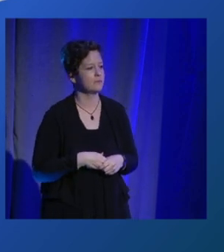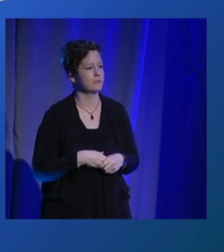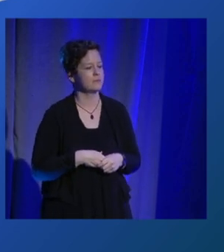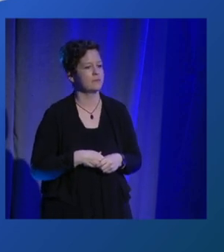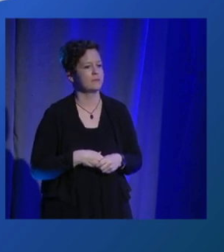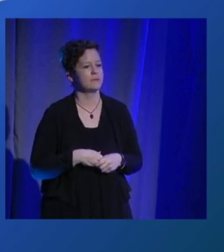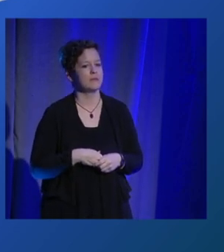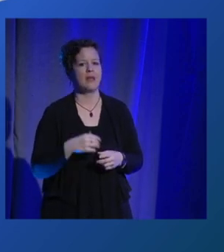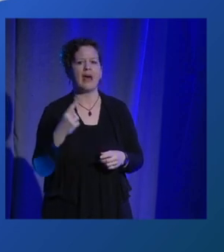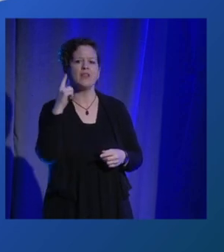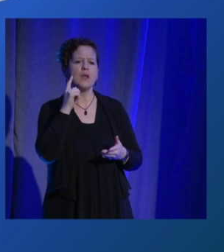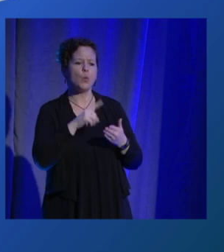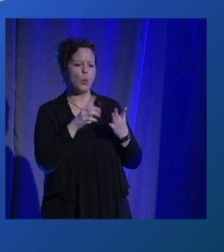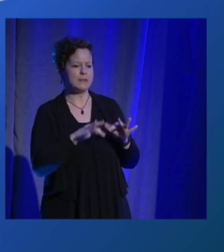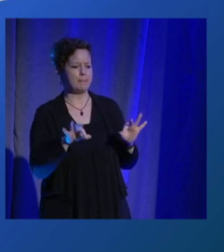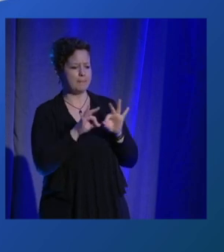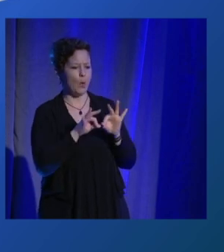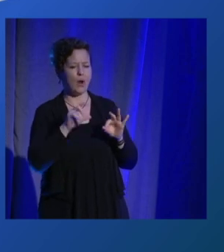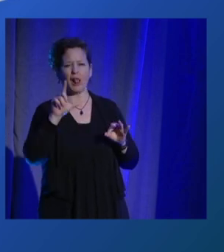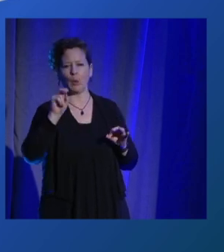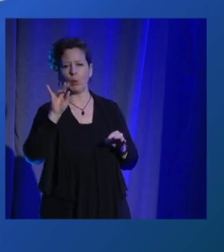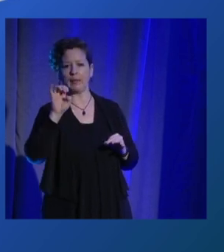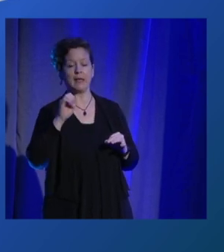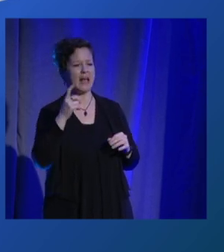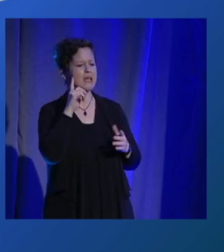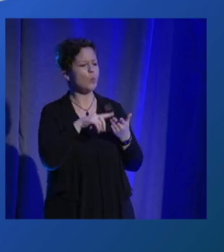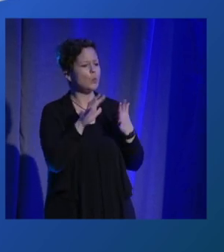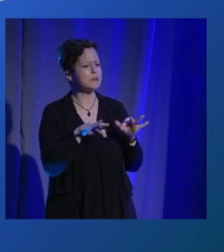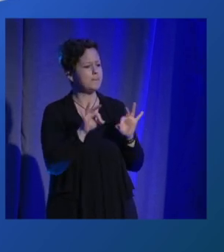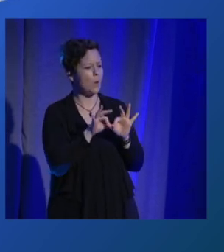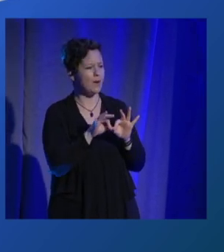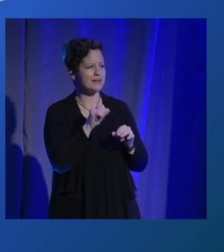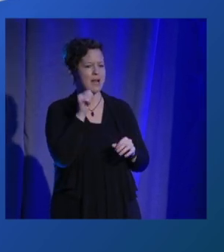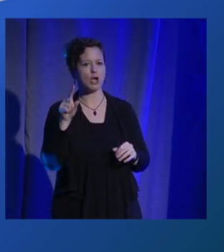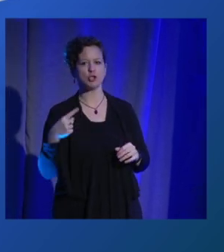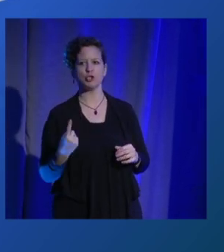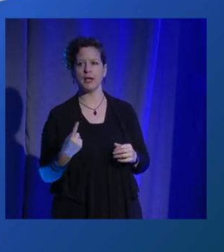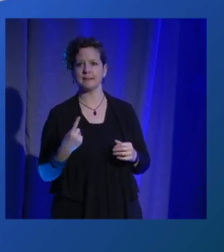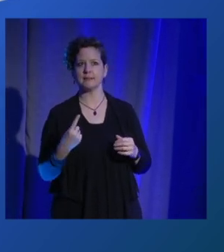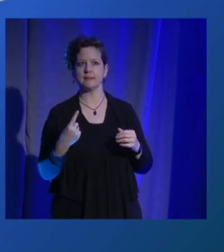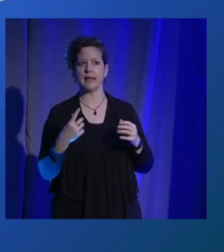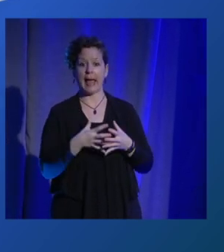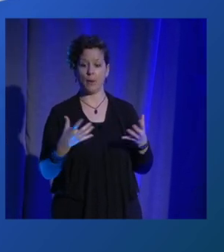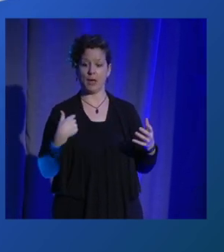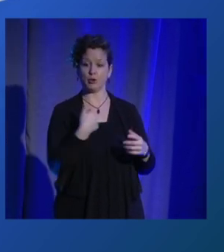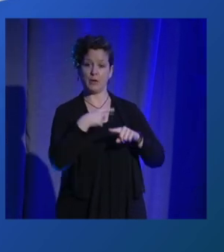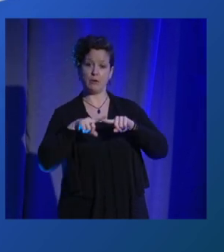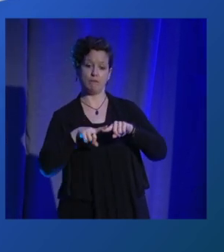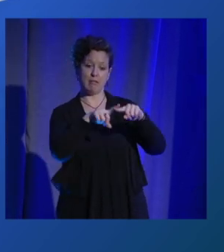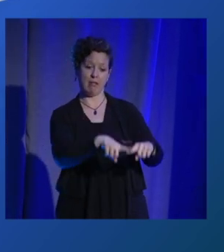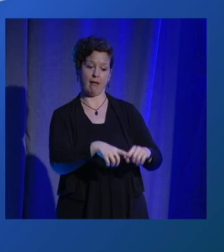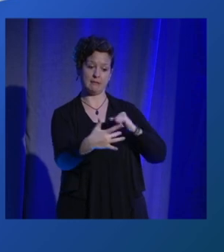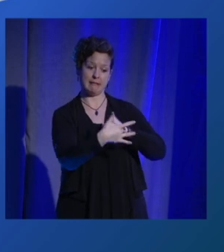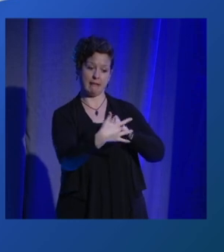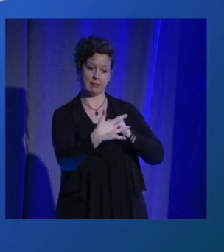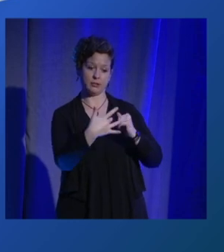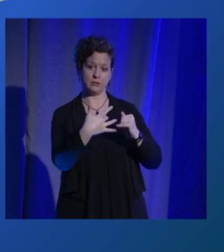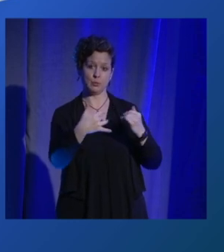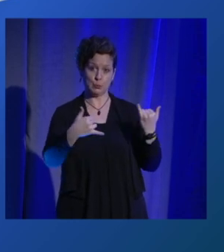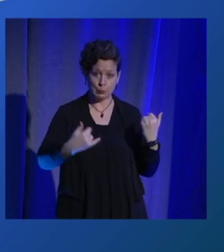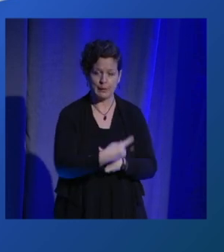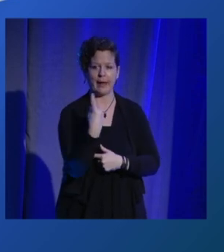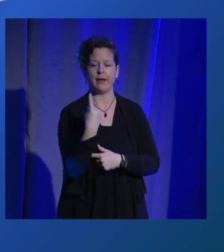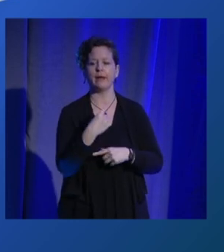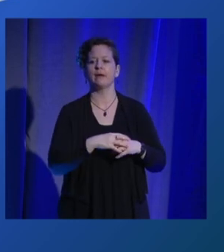is our understanding of not just how much we rely on these Technologies today I mean